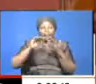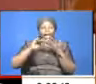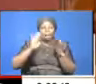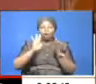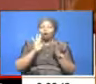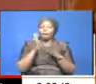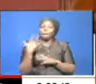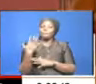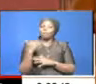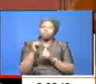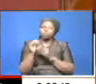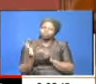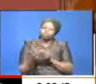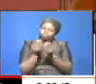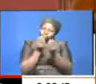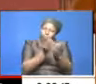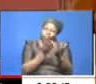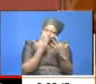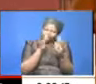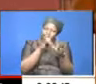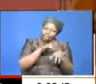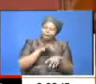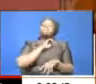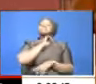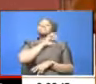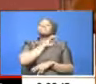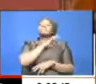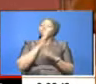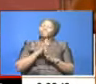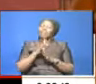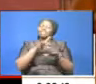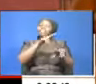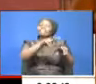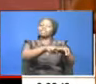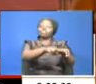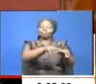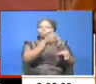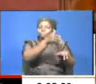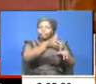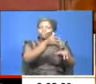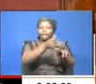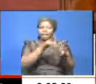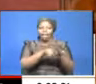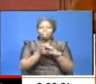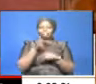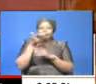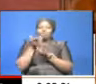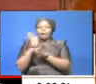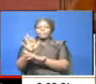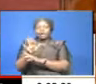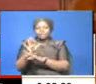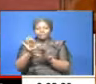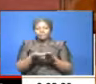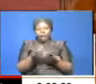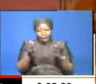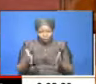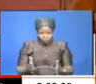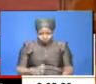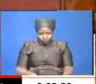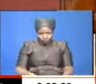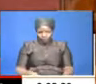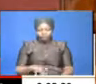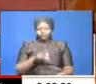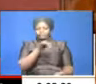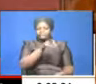complainant was still seated at the respondent's desk. According to counsel, the respondent had 14